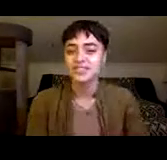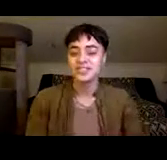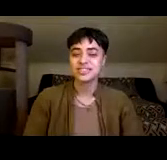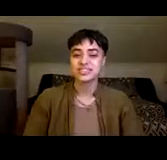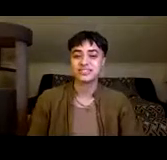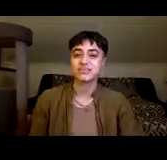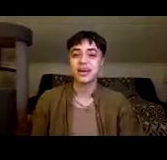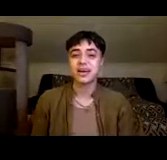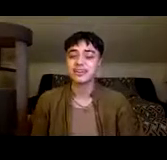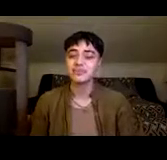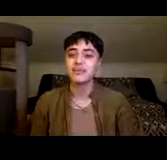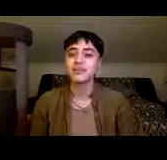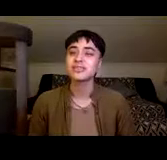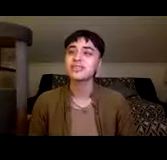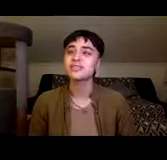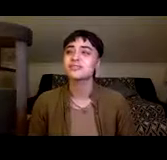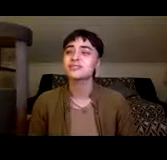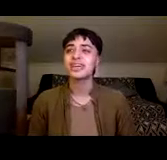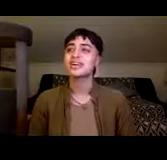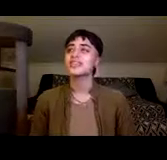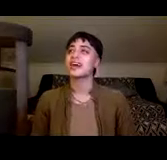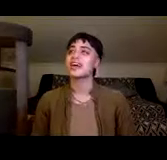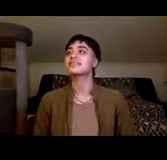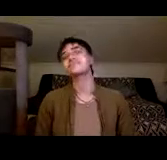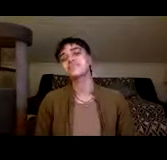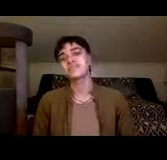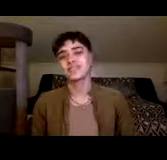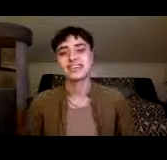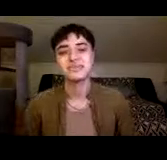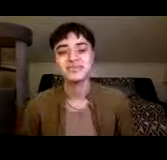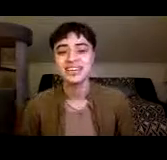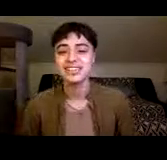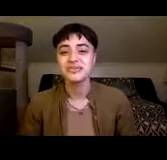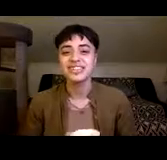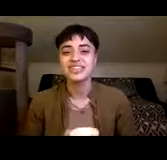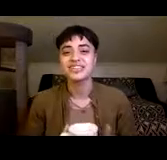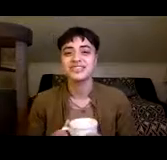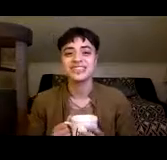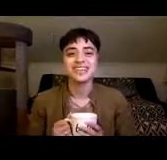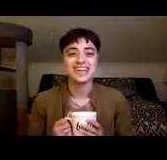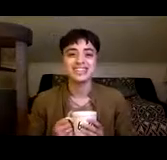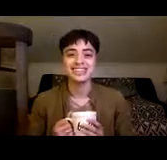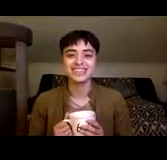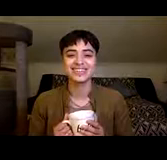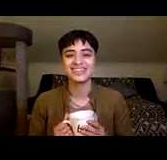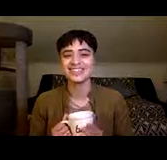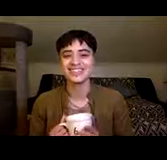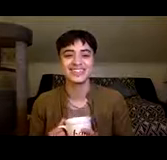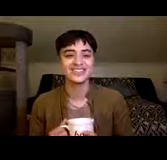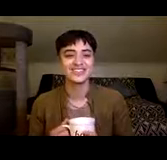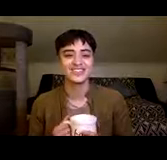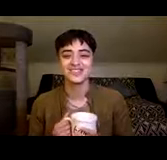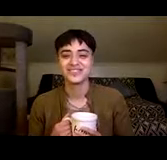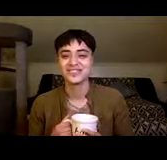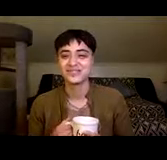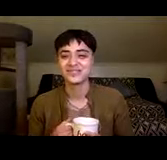That's just my personal take on that. Thanks so much. That's the end.